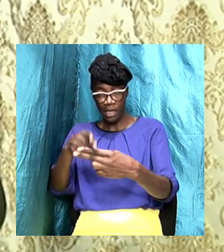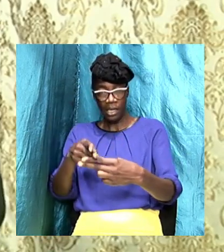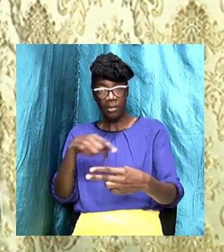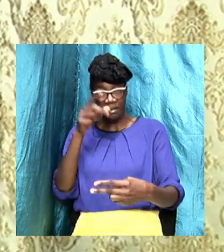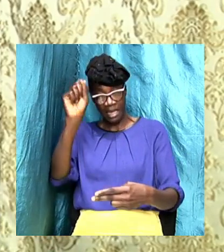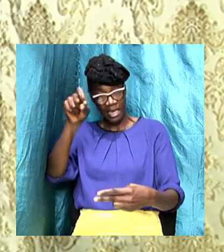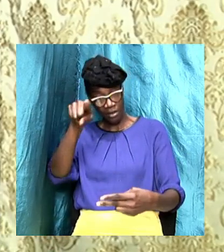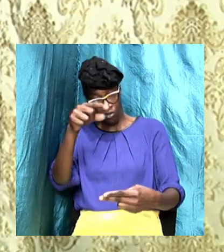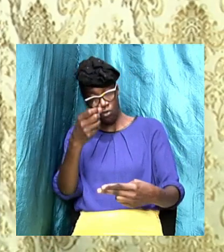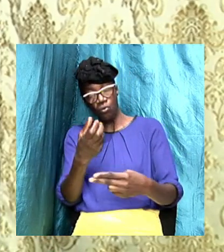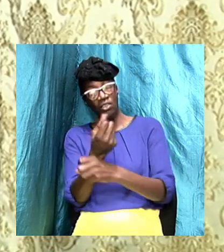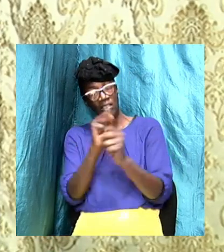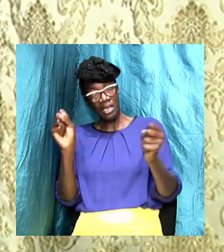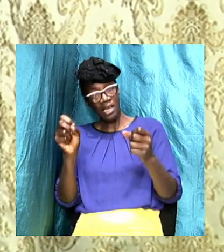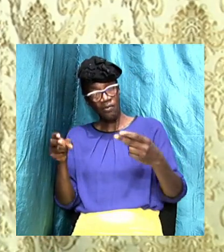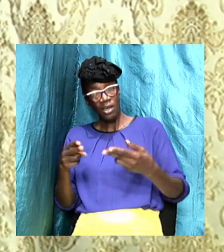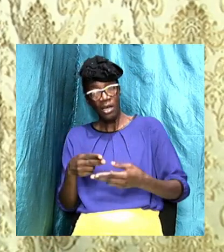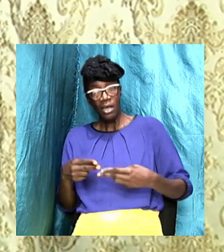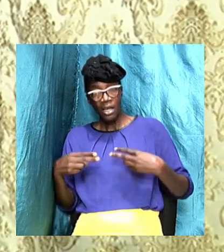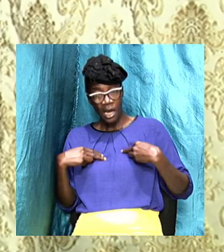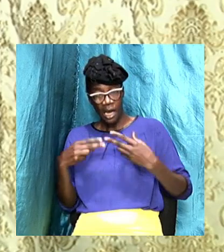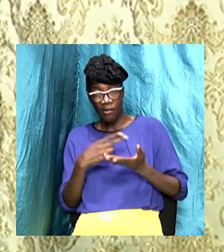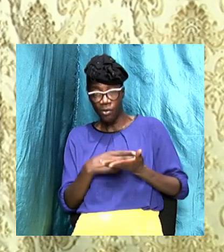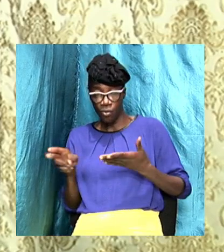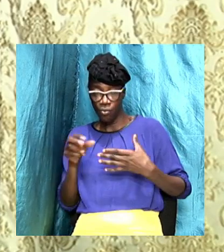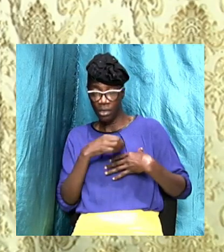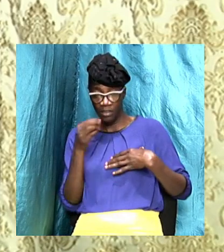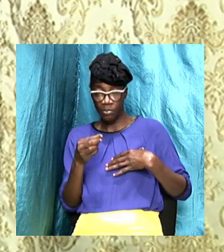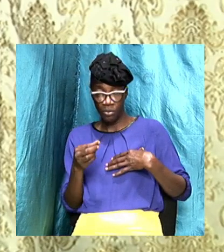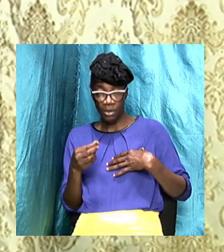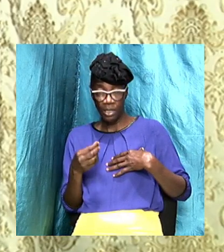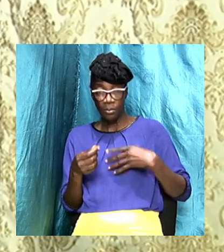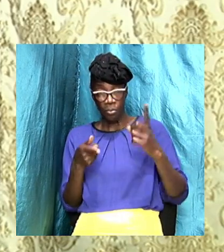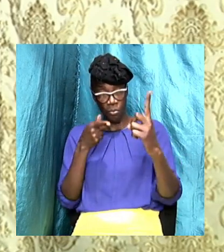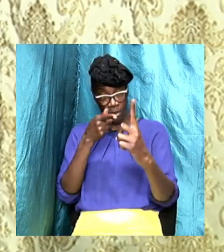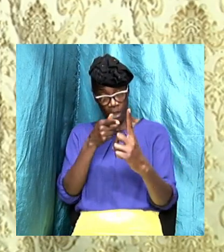saved. You have the Holy Ghost." I want to tell the